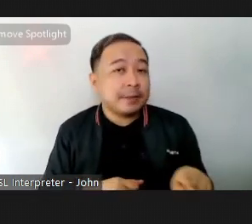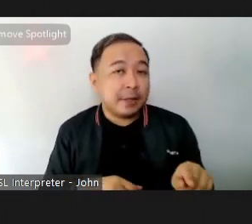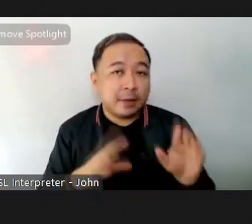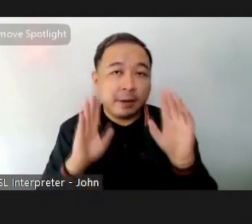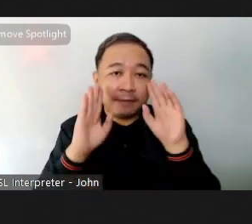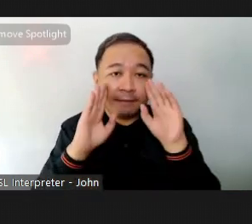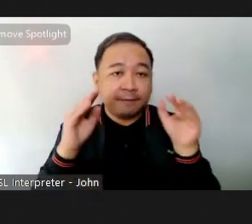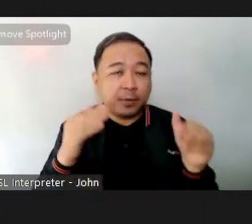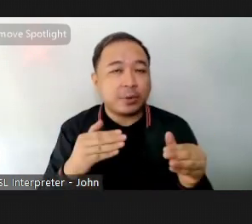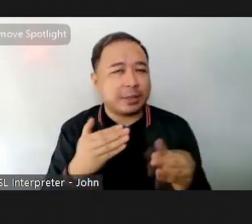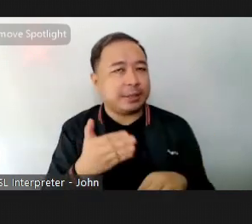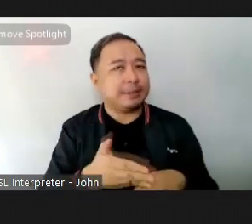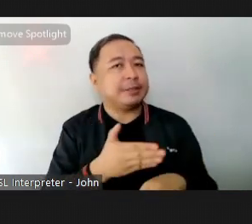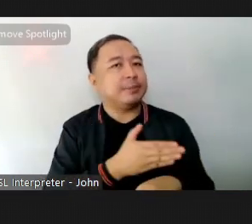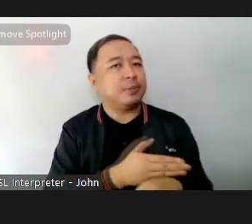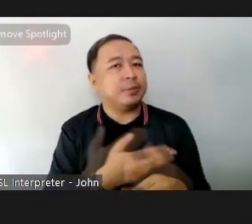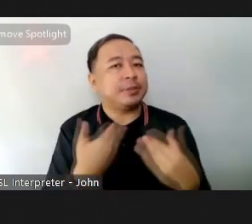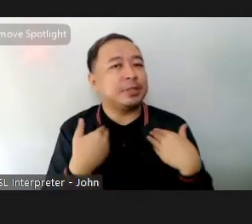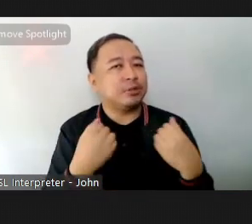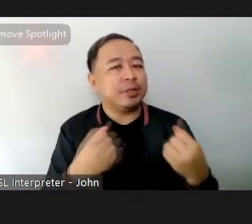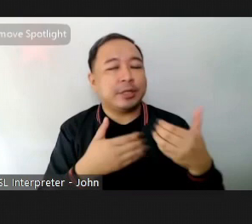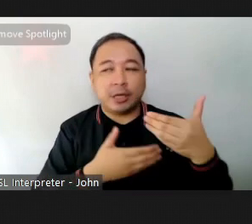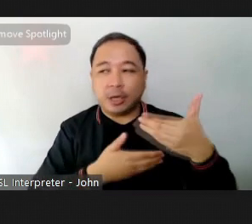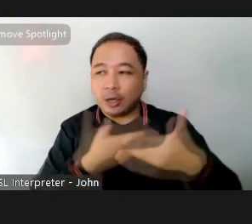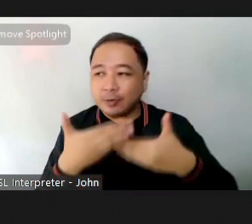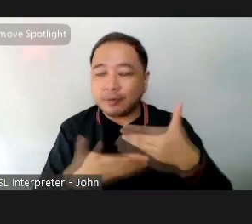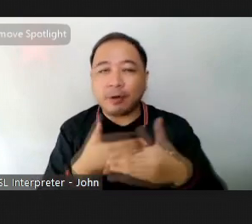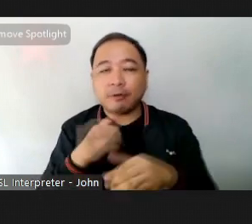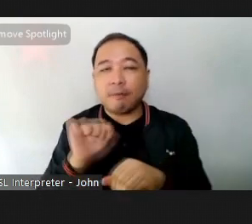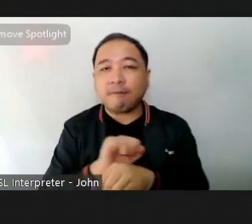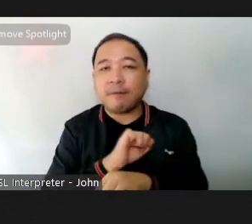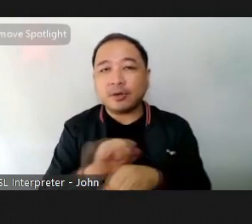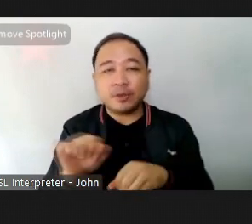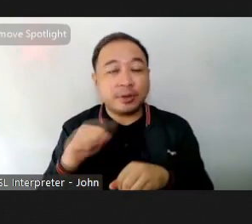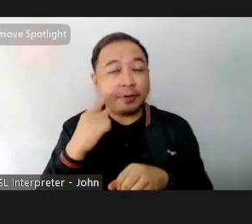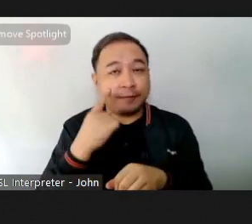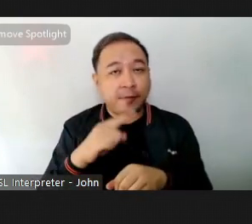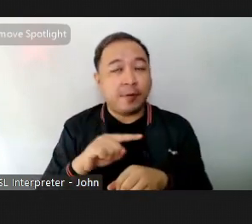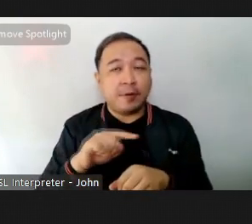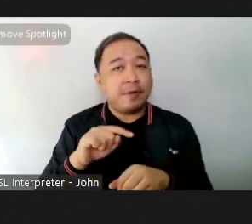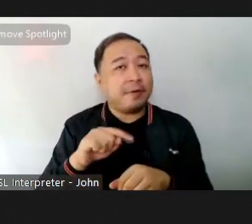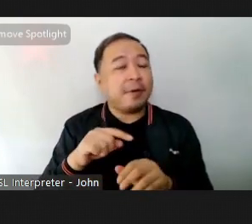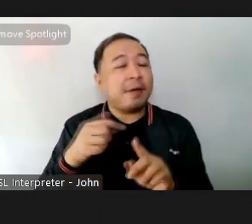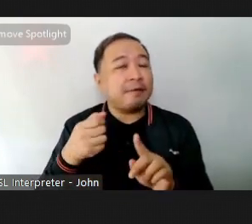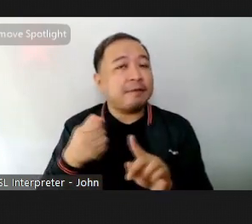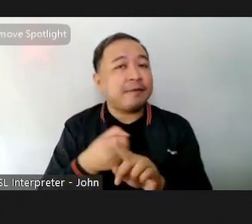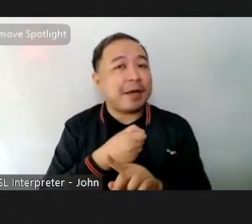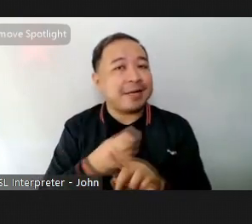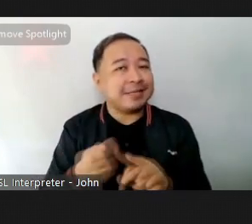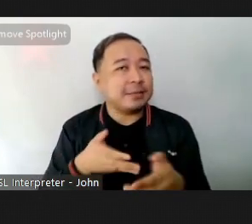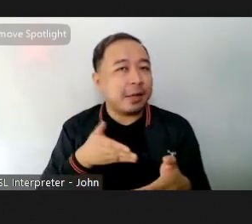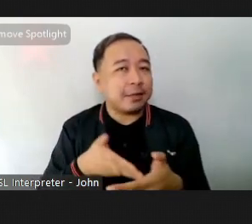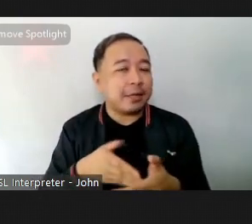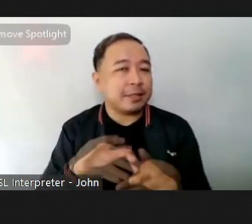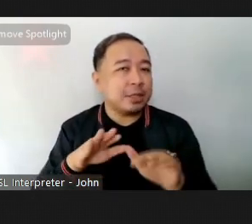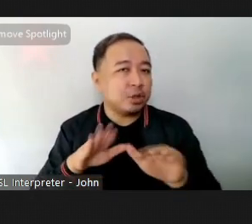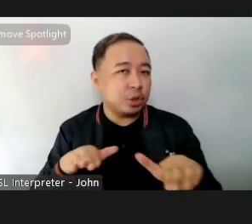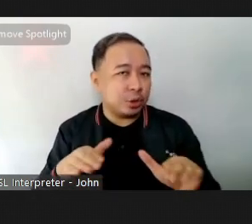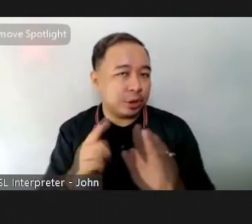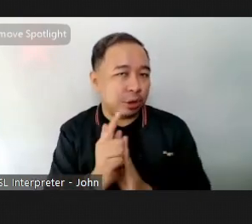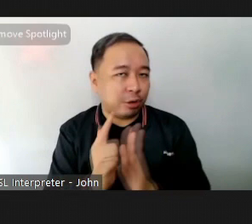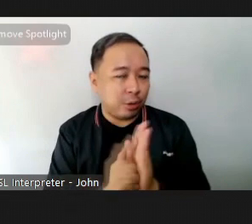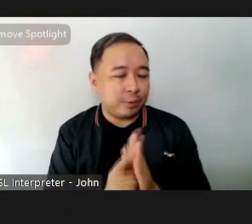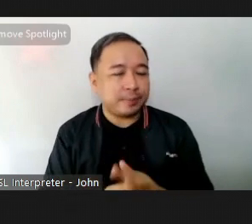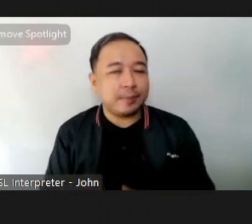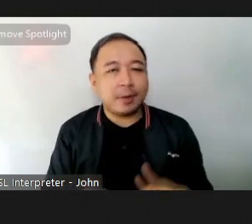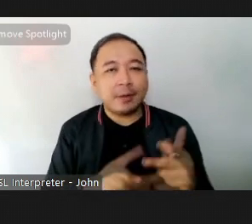on strengthening of the operation and function of violence against children-related laws. So the third and last key result